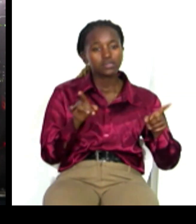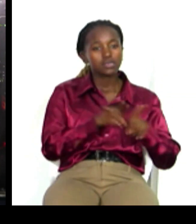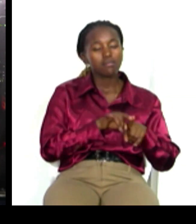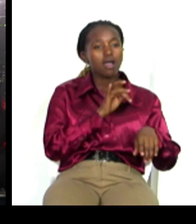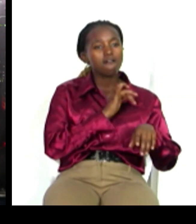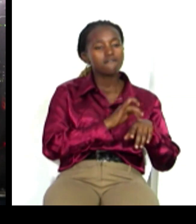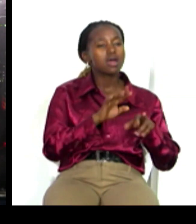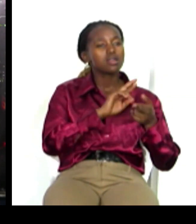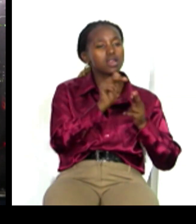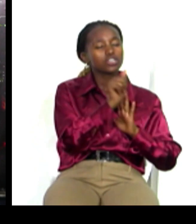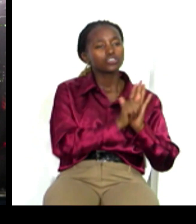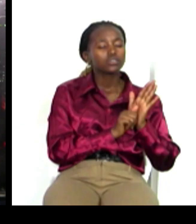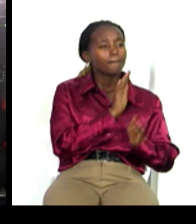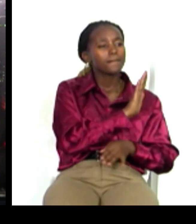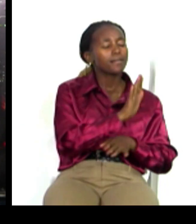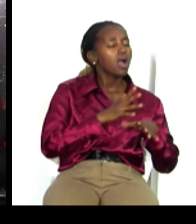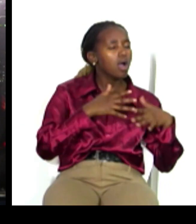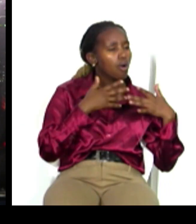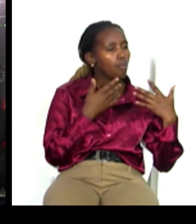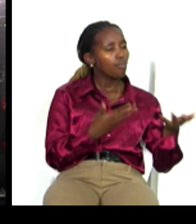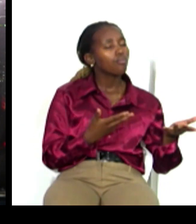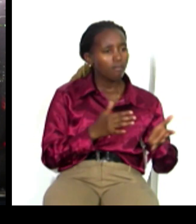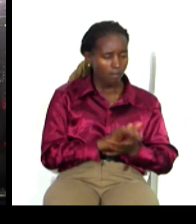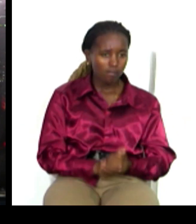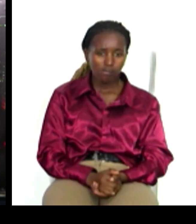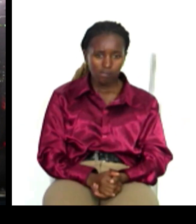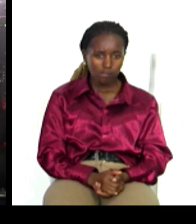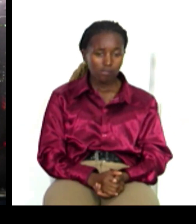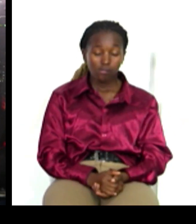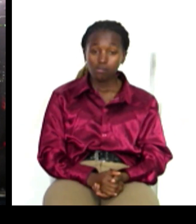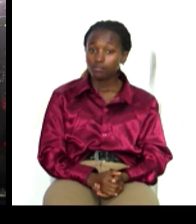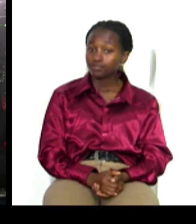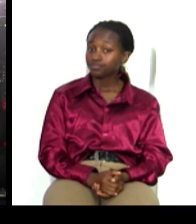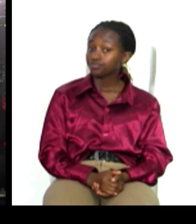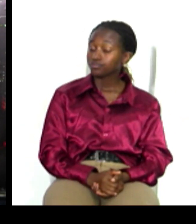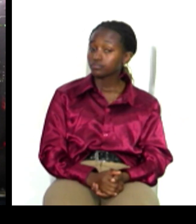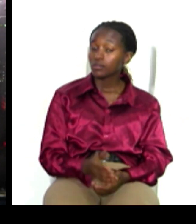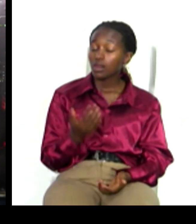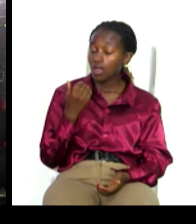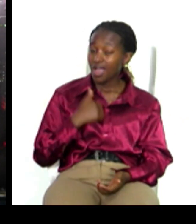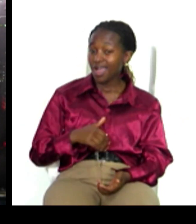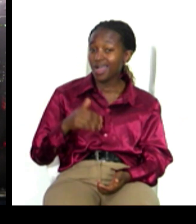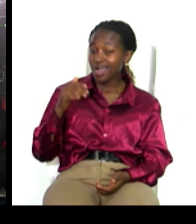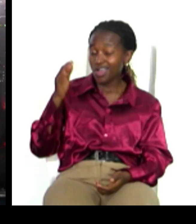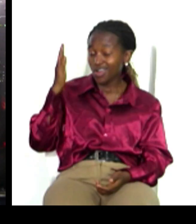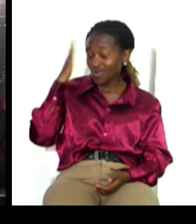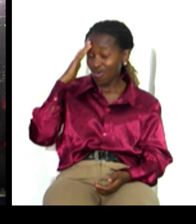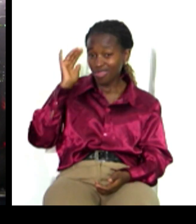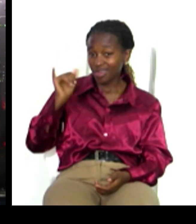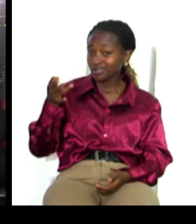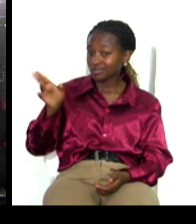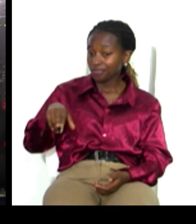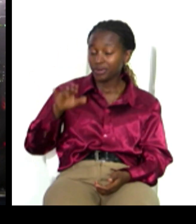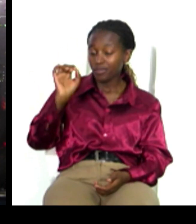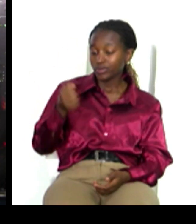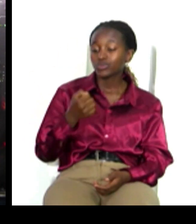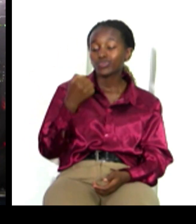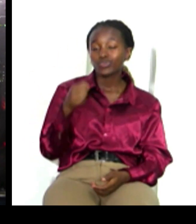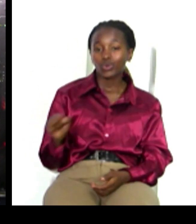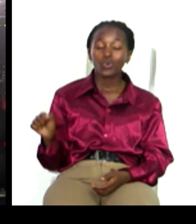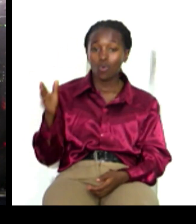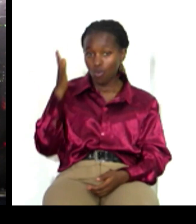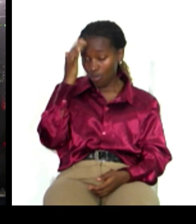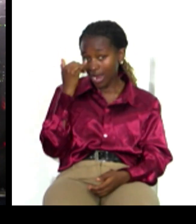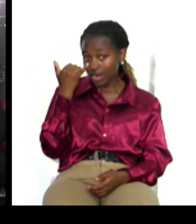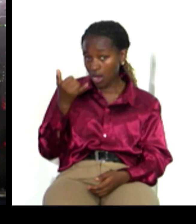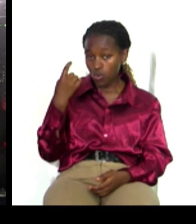the parliament? Okay, Jonah, to tell you the truth, that is not going to happen. Right now, you have